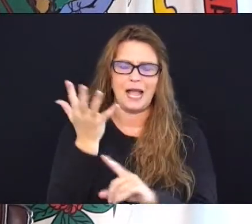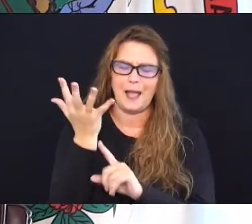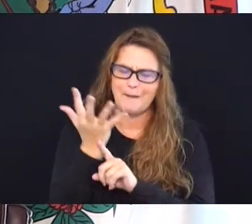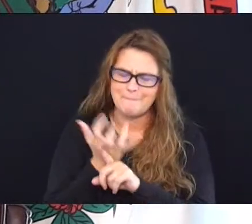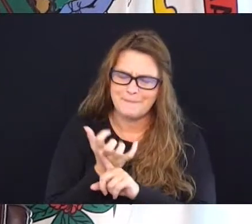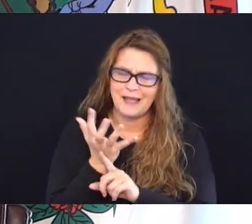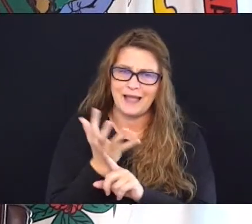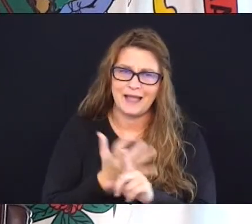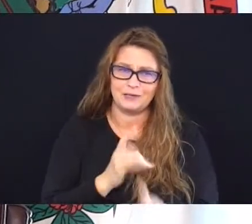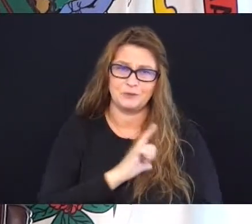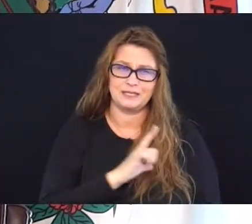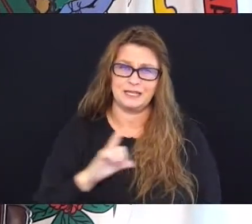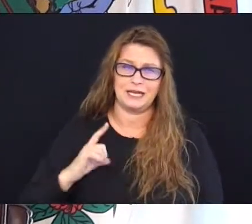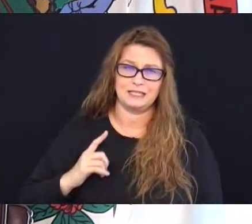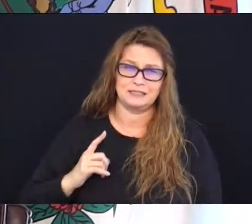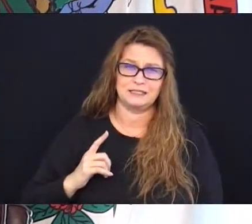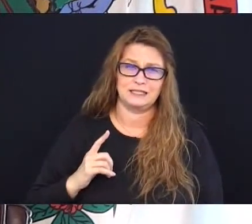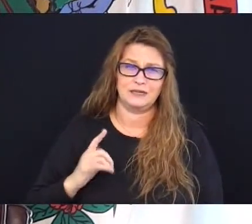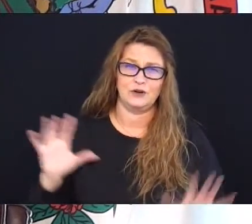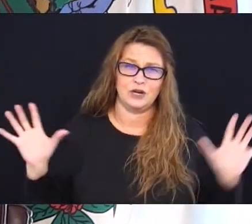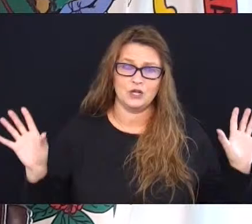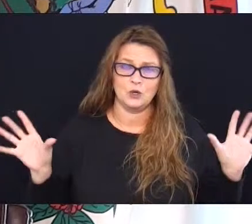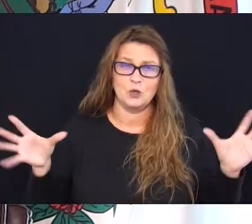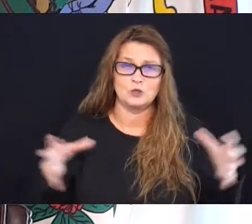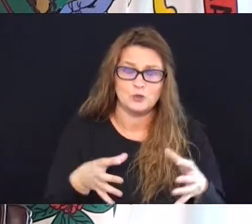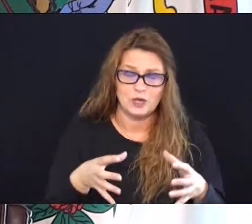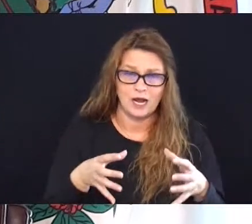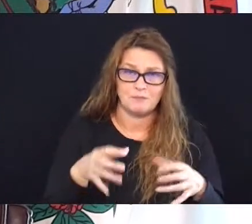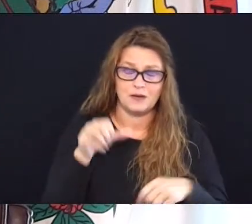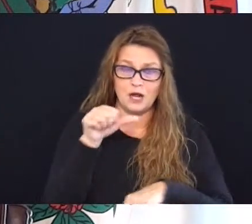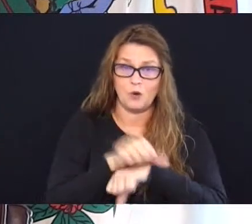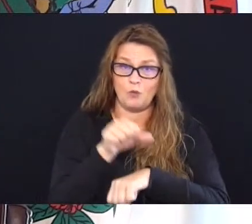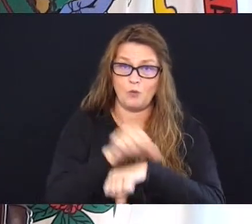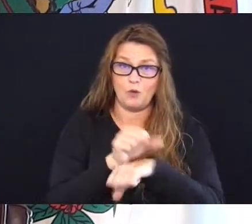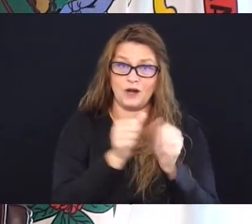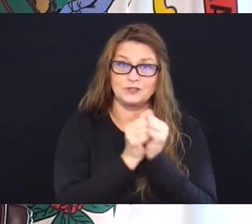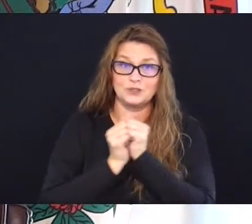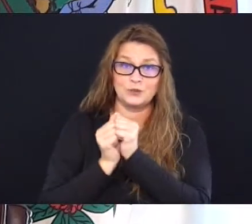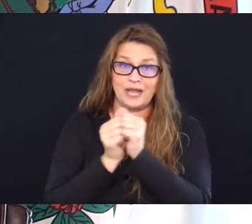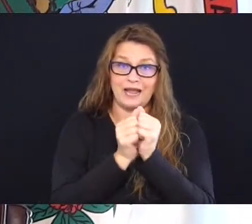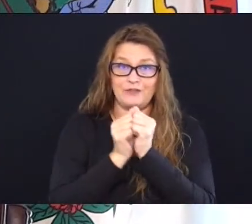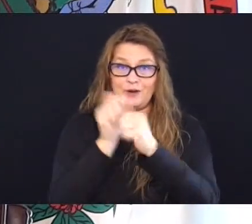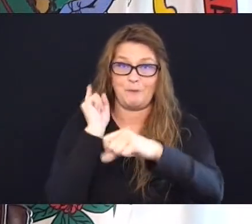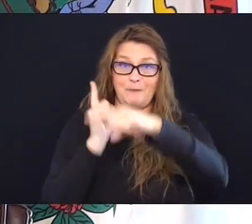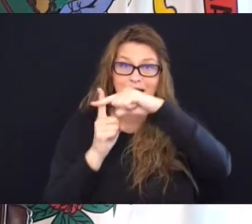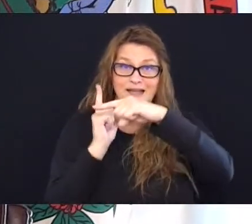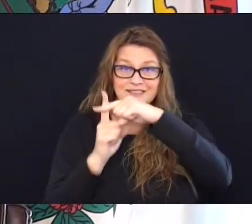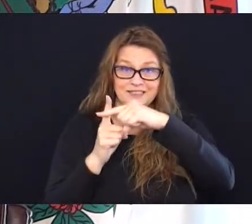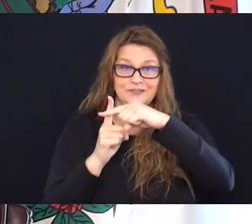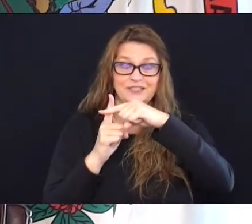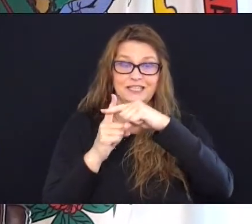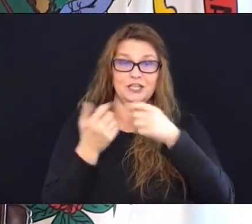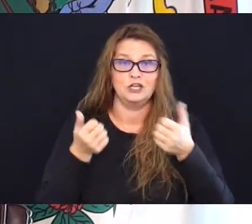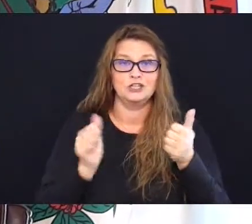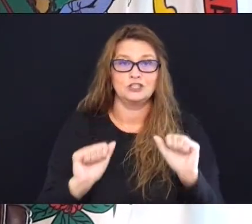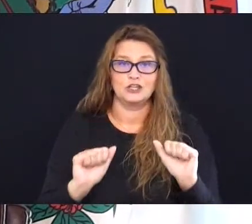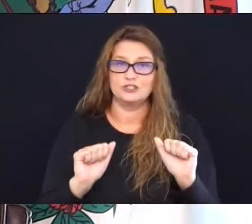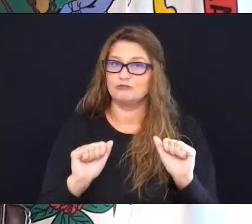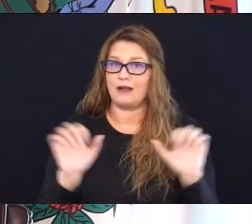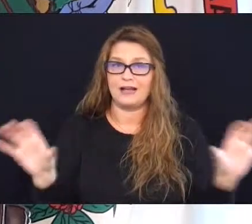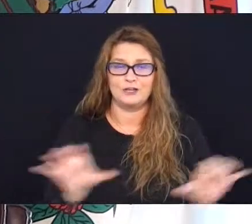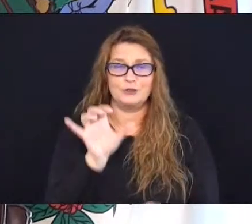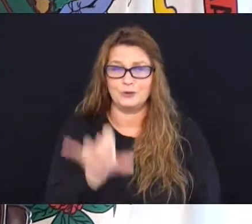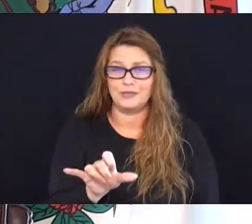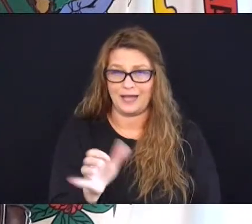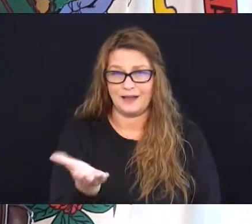with the legislature to come and work positively together to try to accomplish just